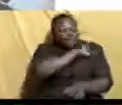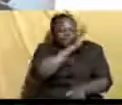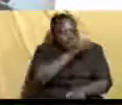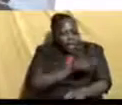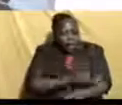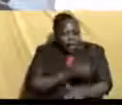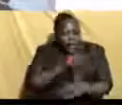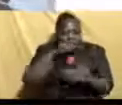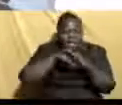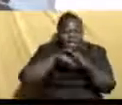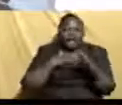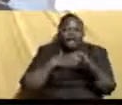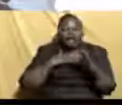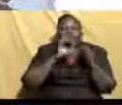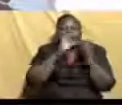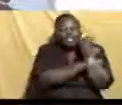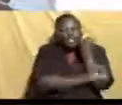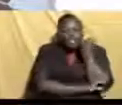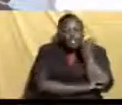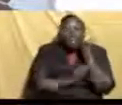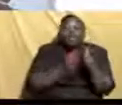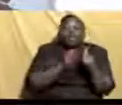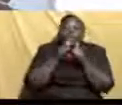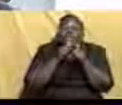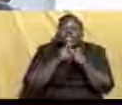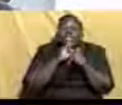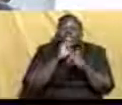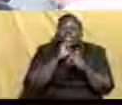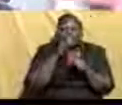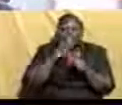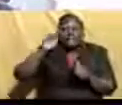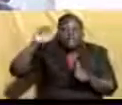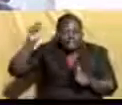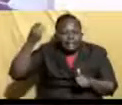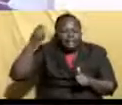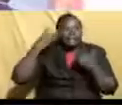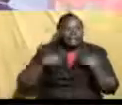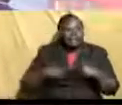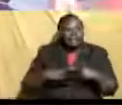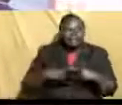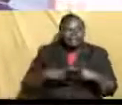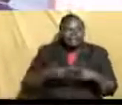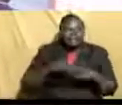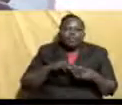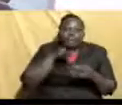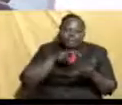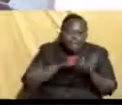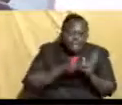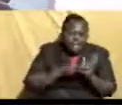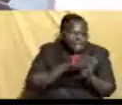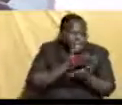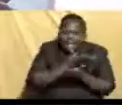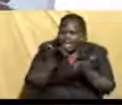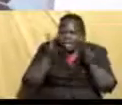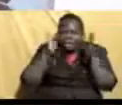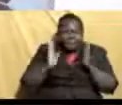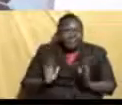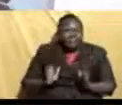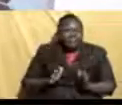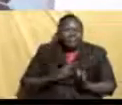country, and this sovereign is the people. That therefore means that any other entity that is not the